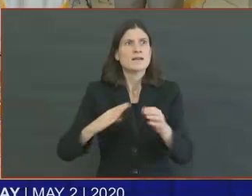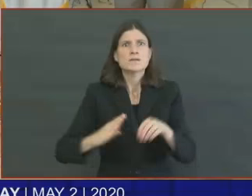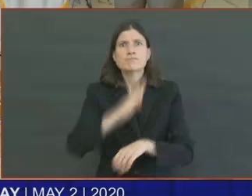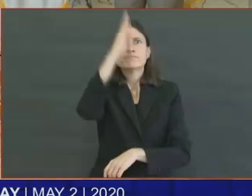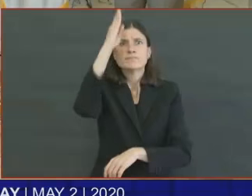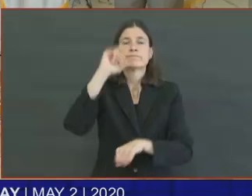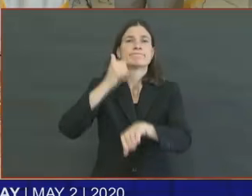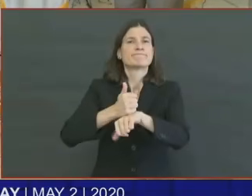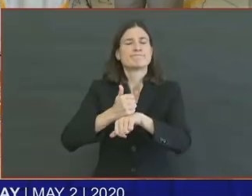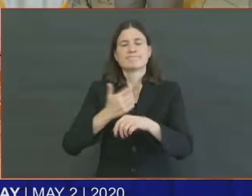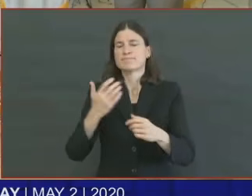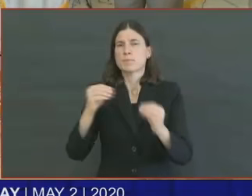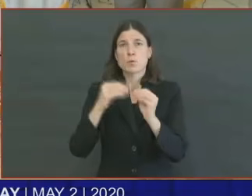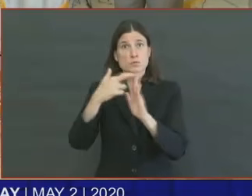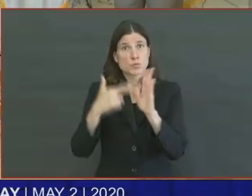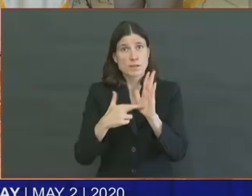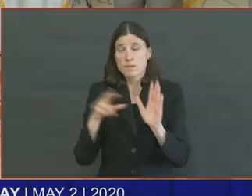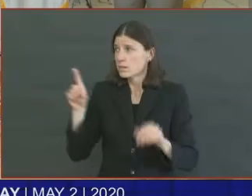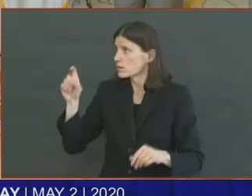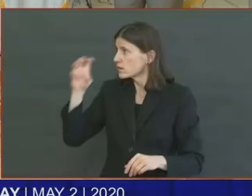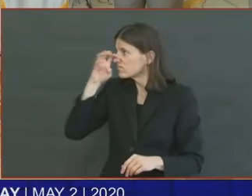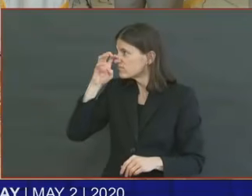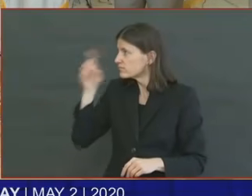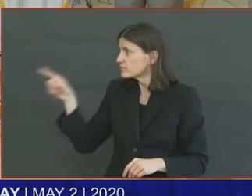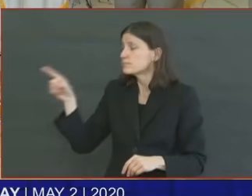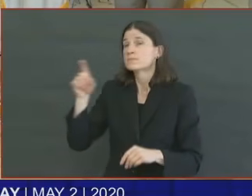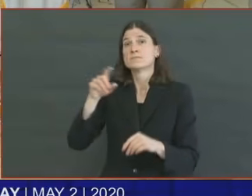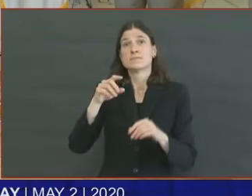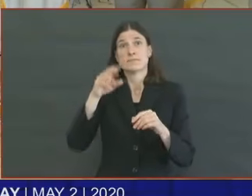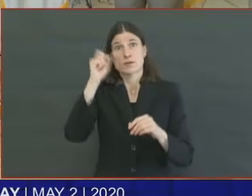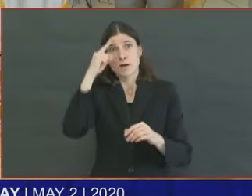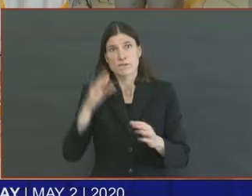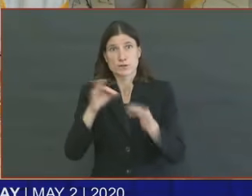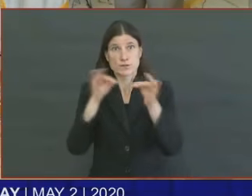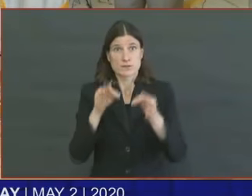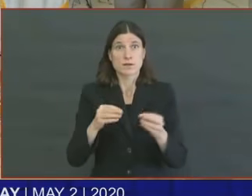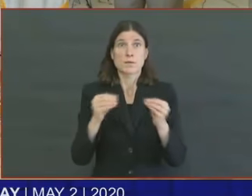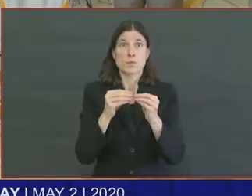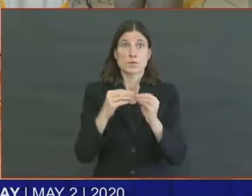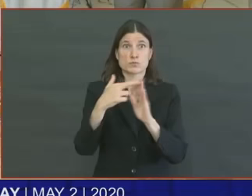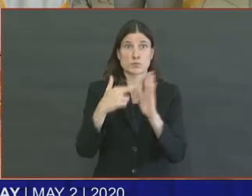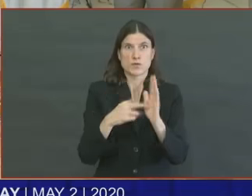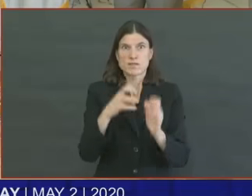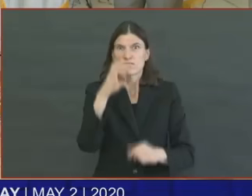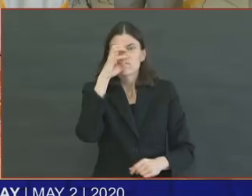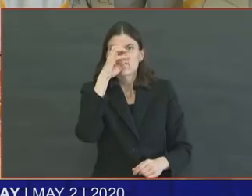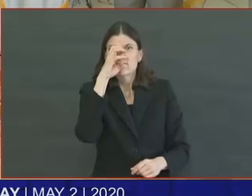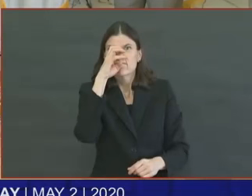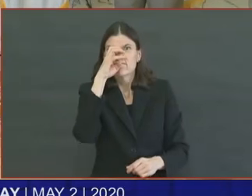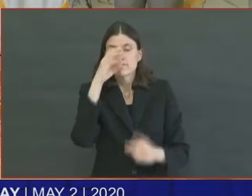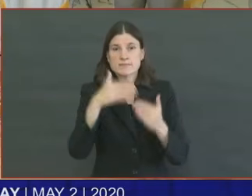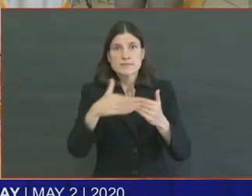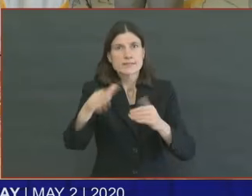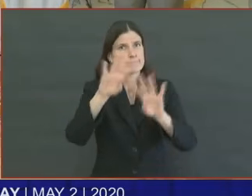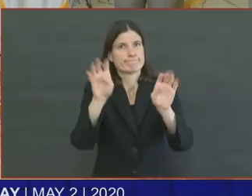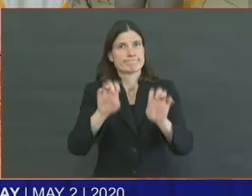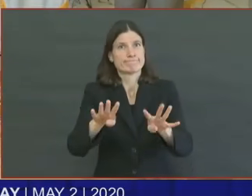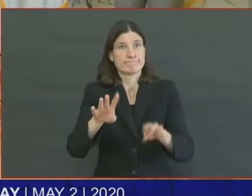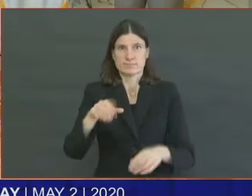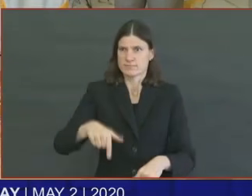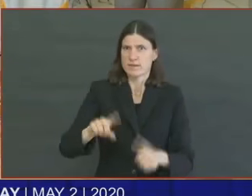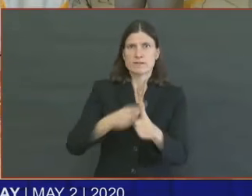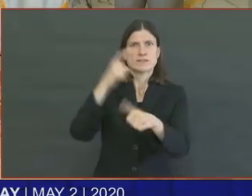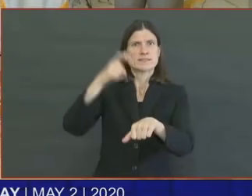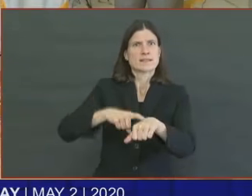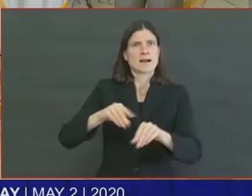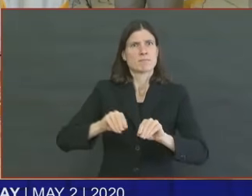know, again, this is unprecedented. No governor has ever had to do this before. No group of Rhode Islanders has ever had to live through anything